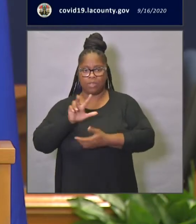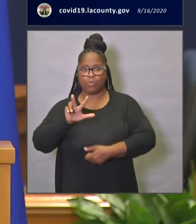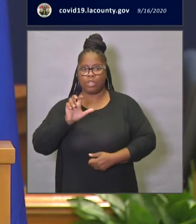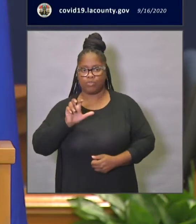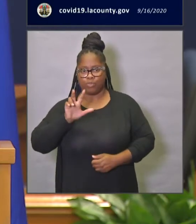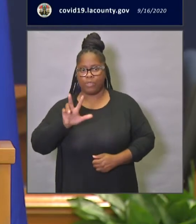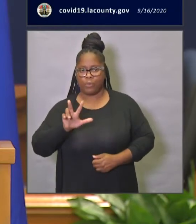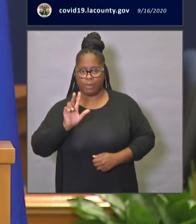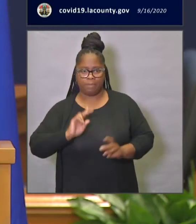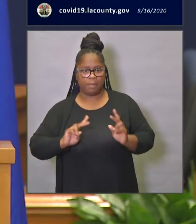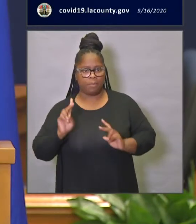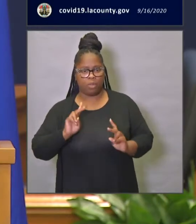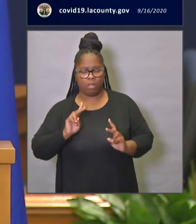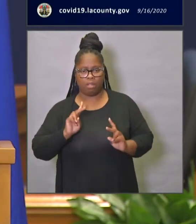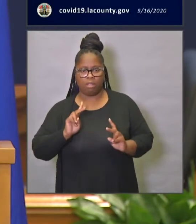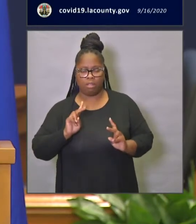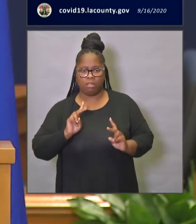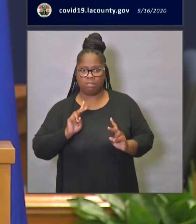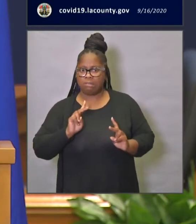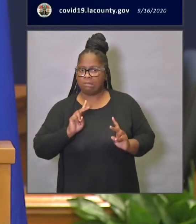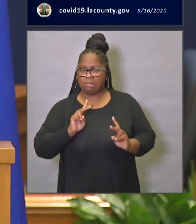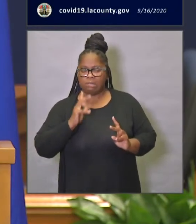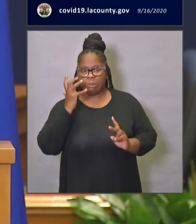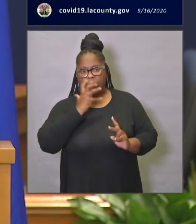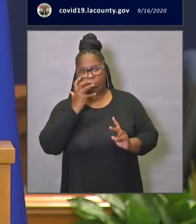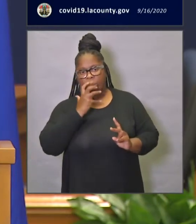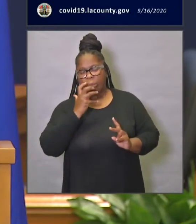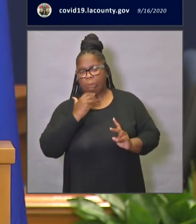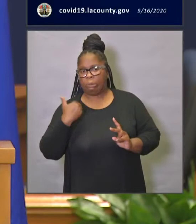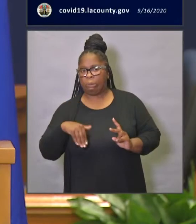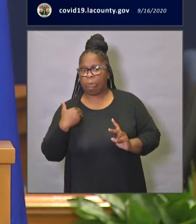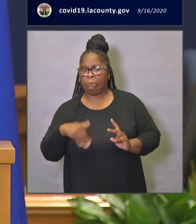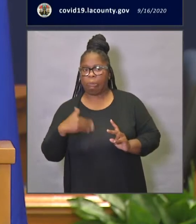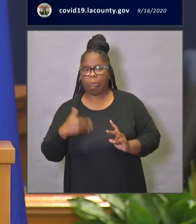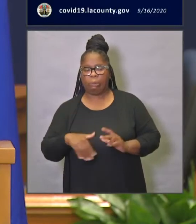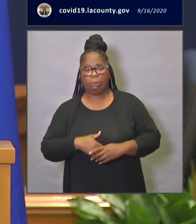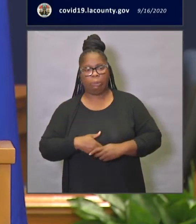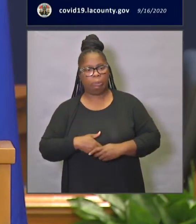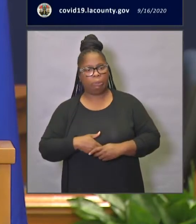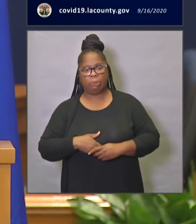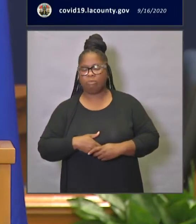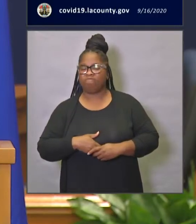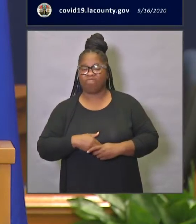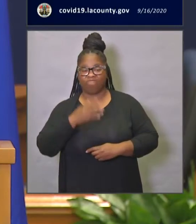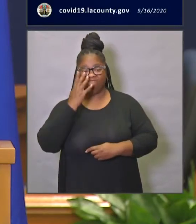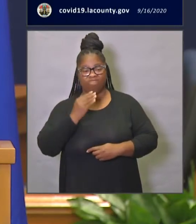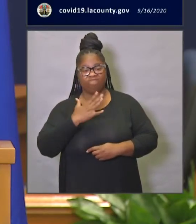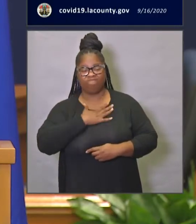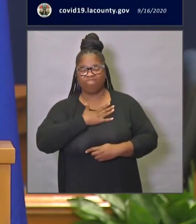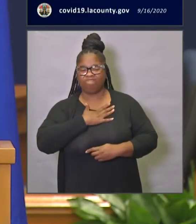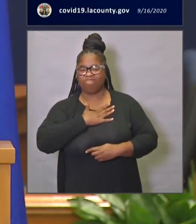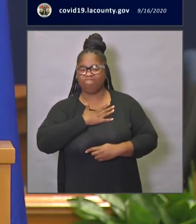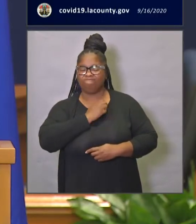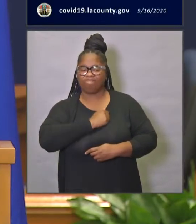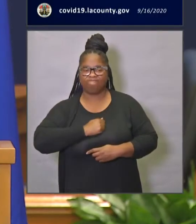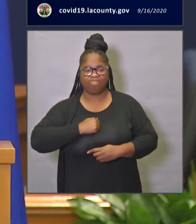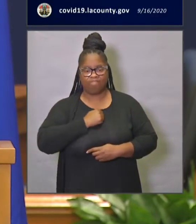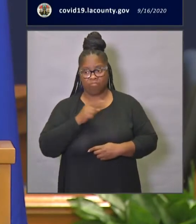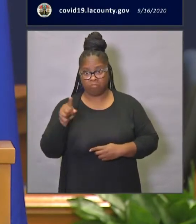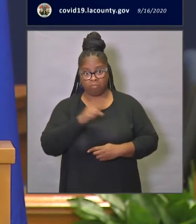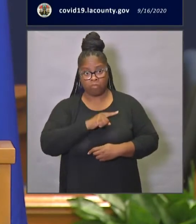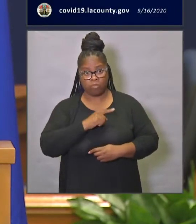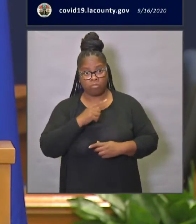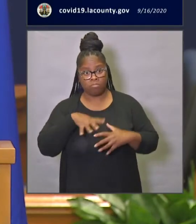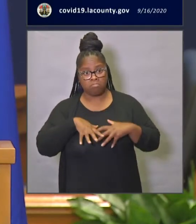6,303, and that's an extraordinarily high number. Our hearts do go out to everyone who is mourning the loss of a loved one or